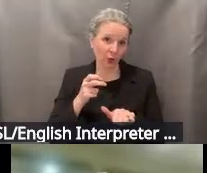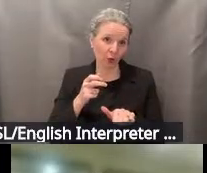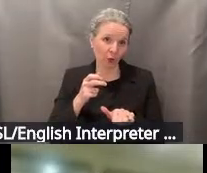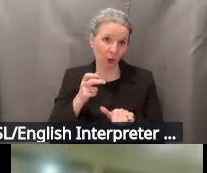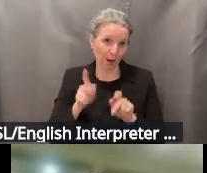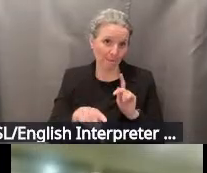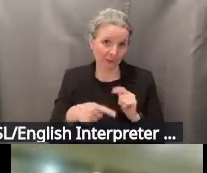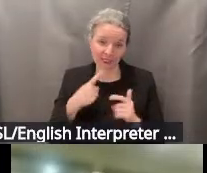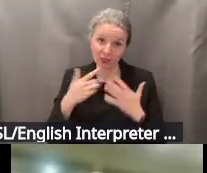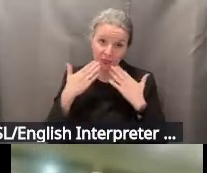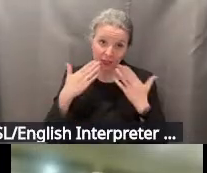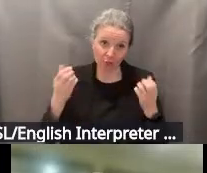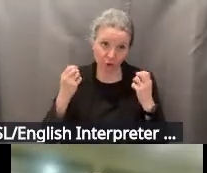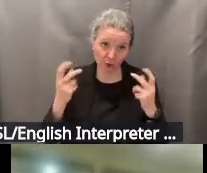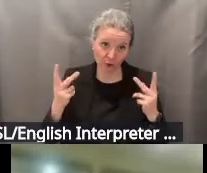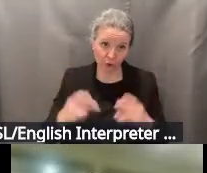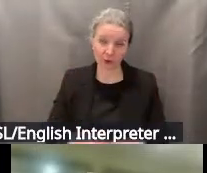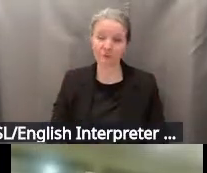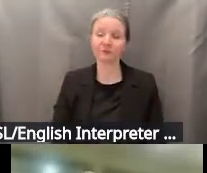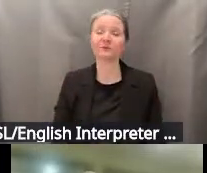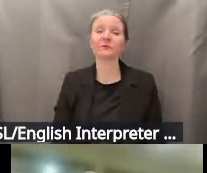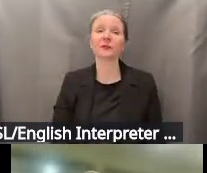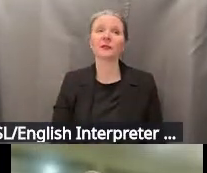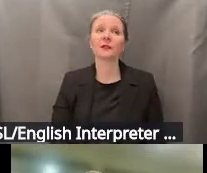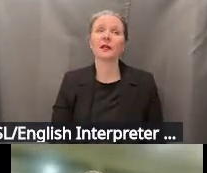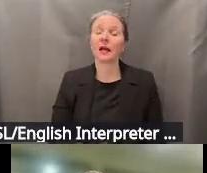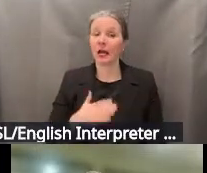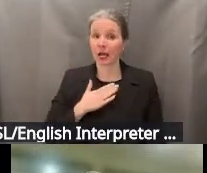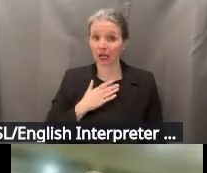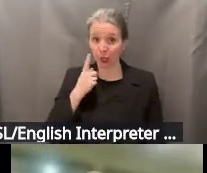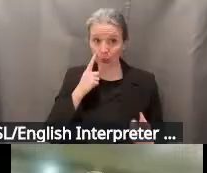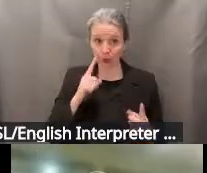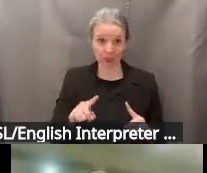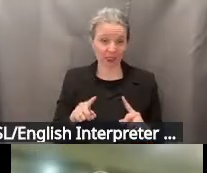saying thank you for the opportunity. I